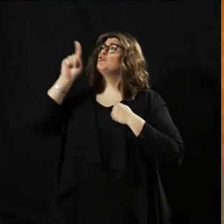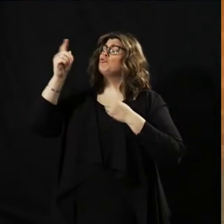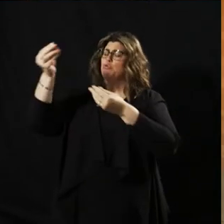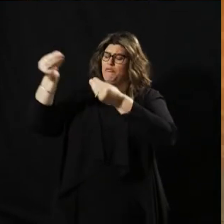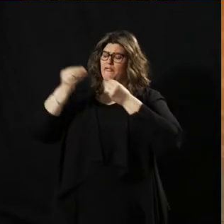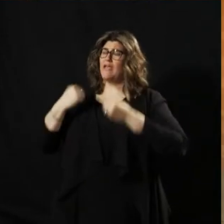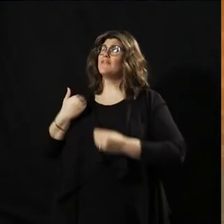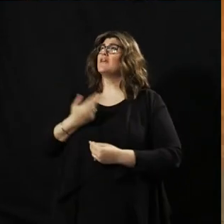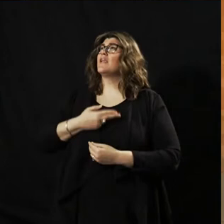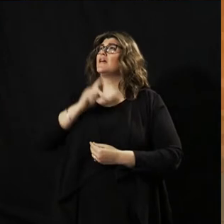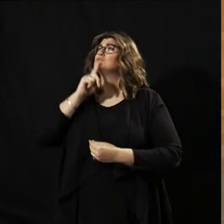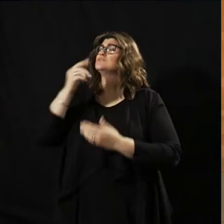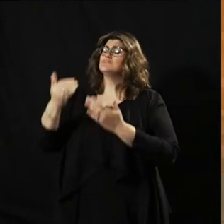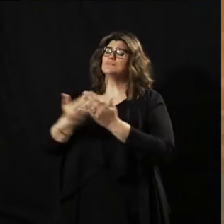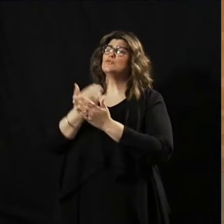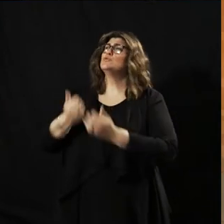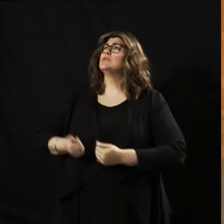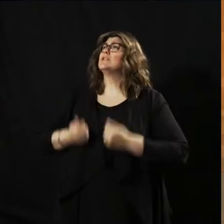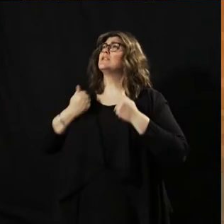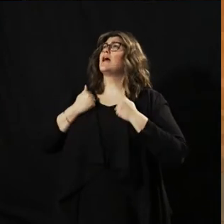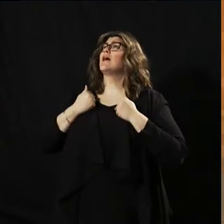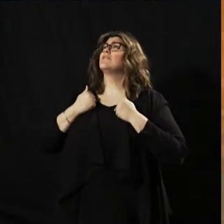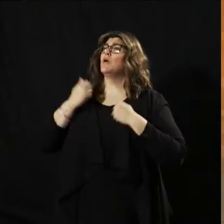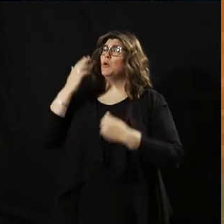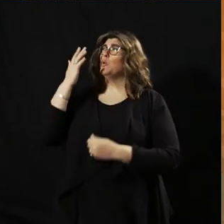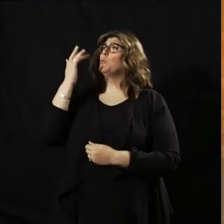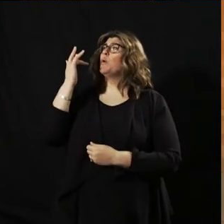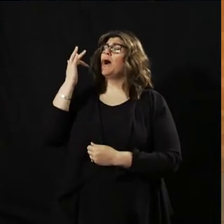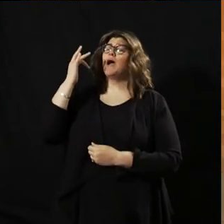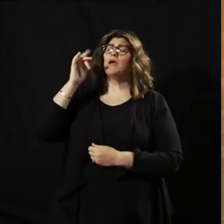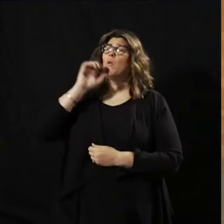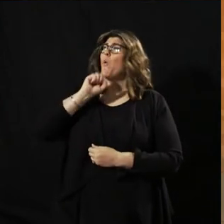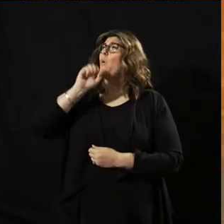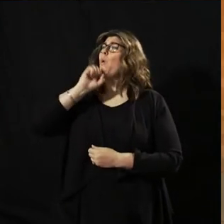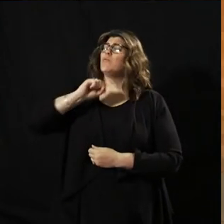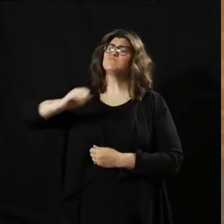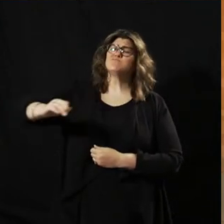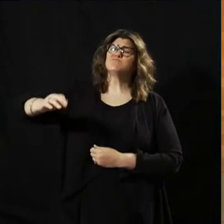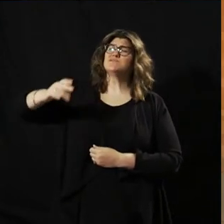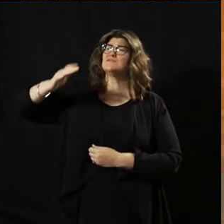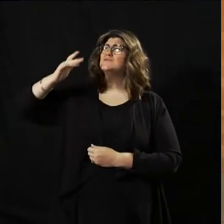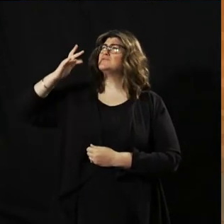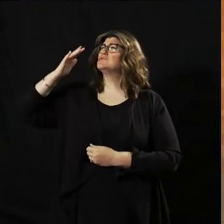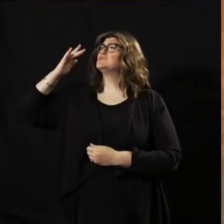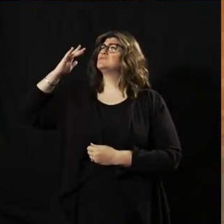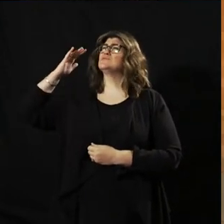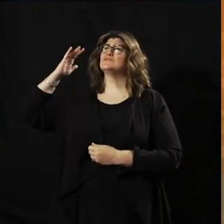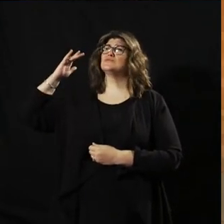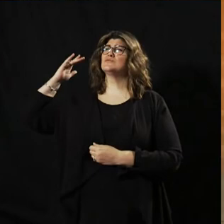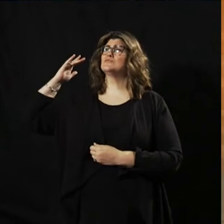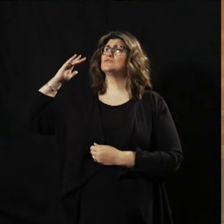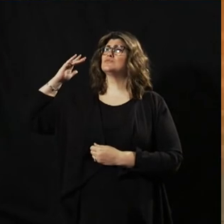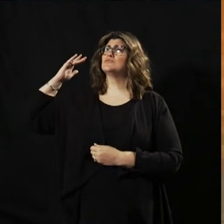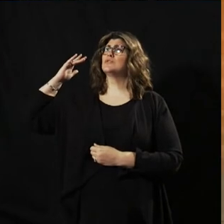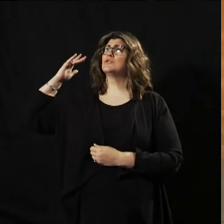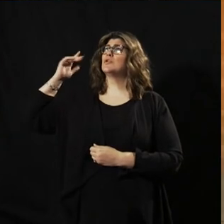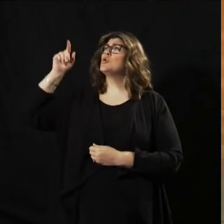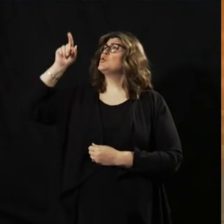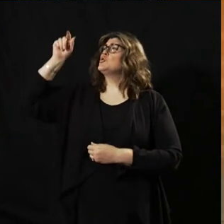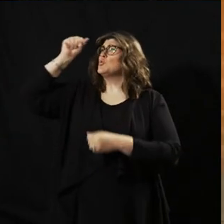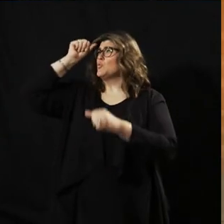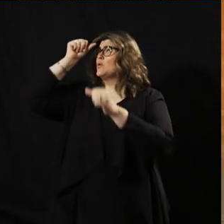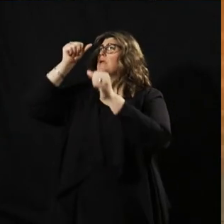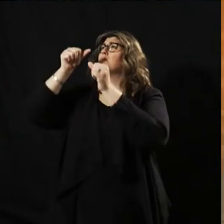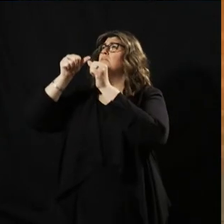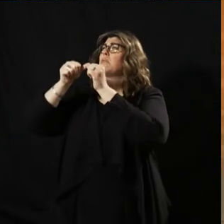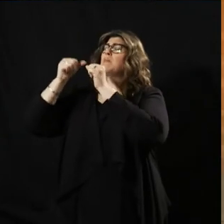so that what the saints of old never doubted would come to pass, your church may now